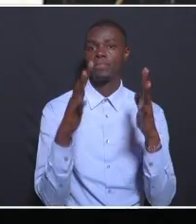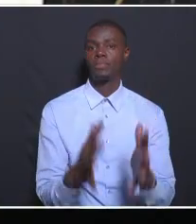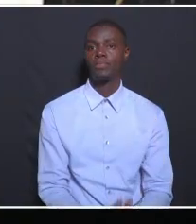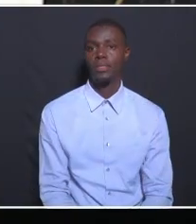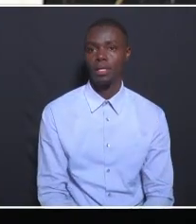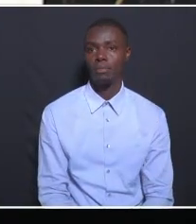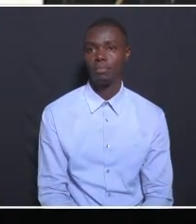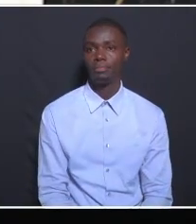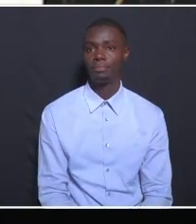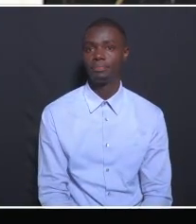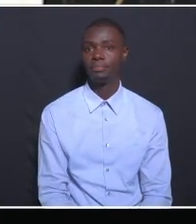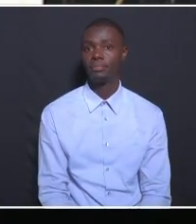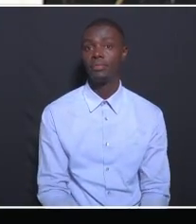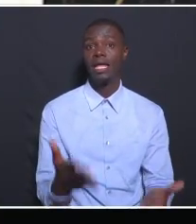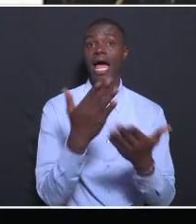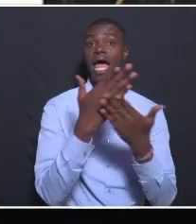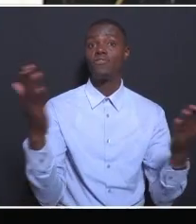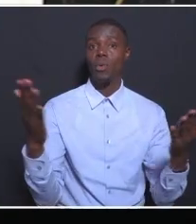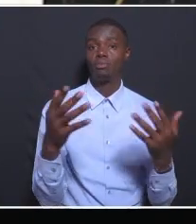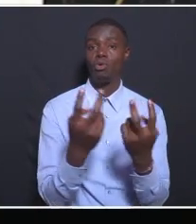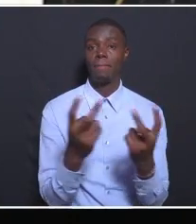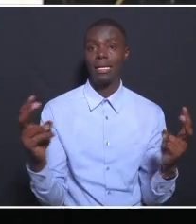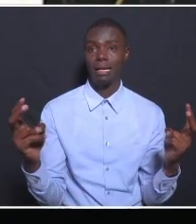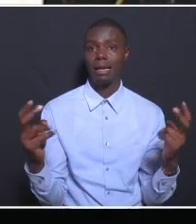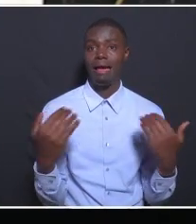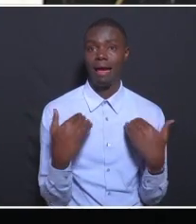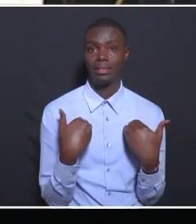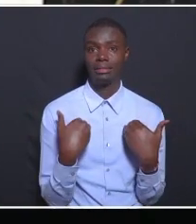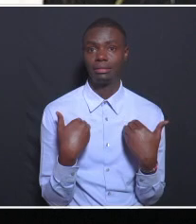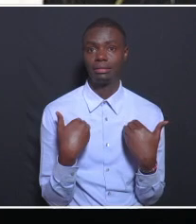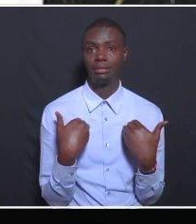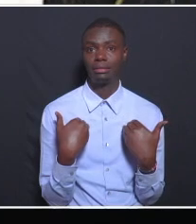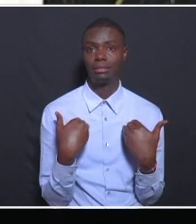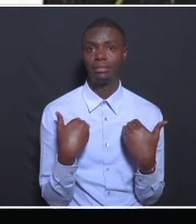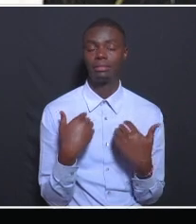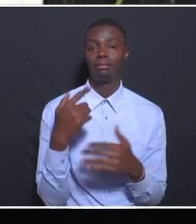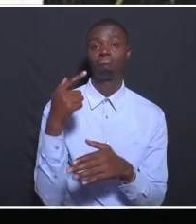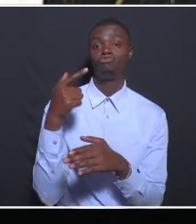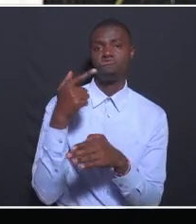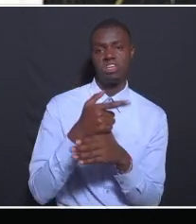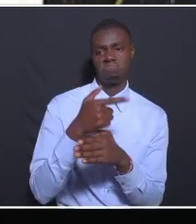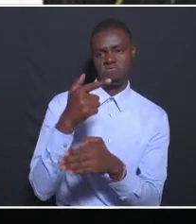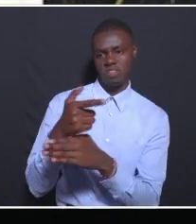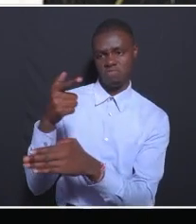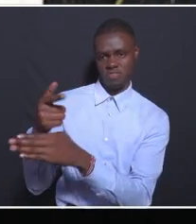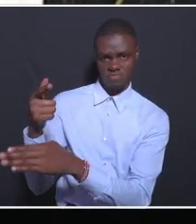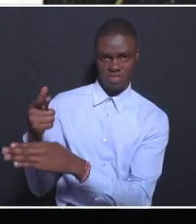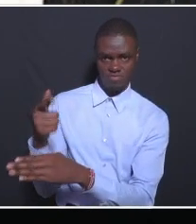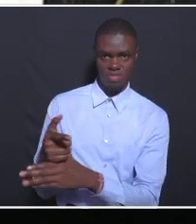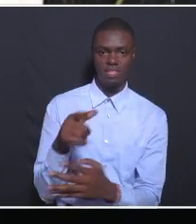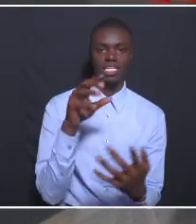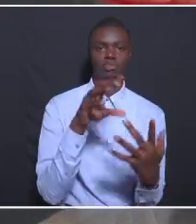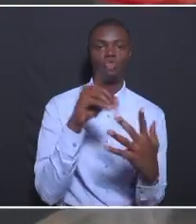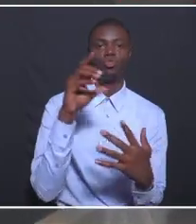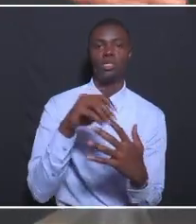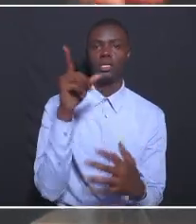All right, so everyone here on the panel has a film or a TV show that has been nominated